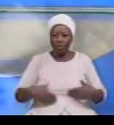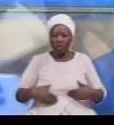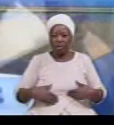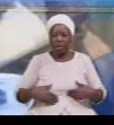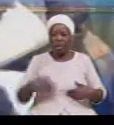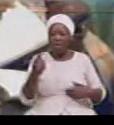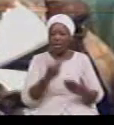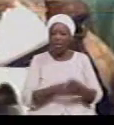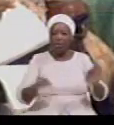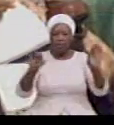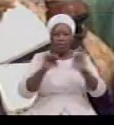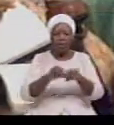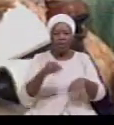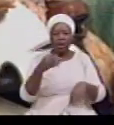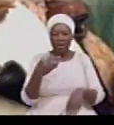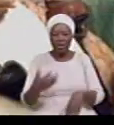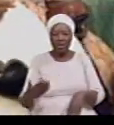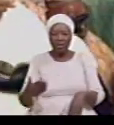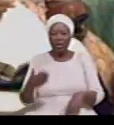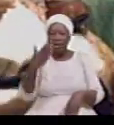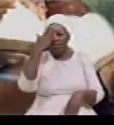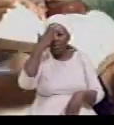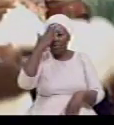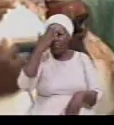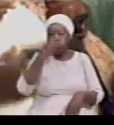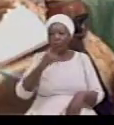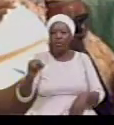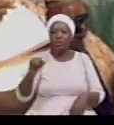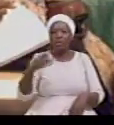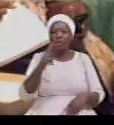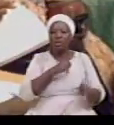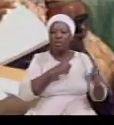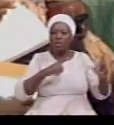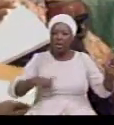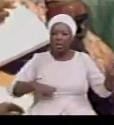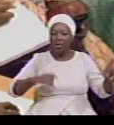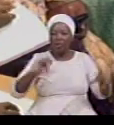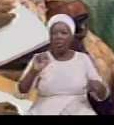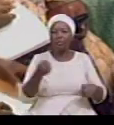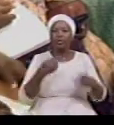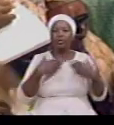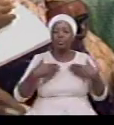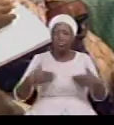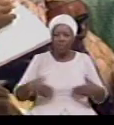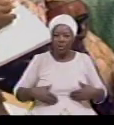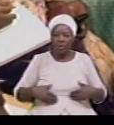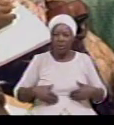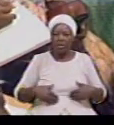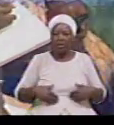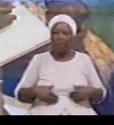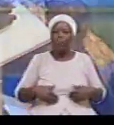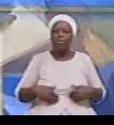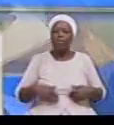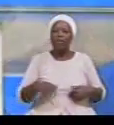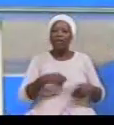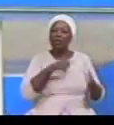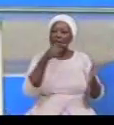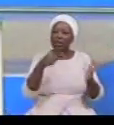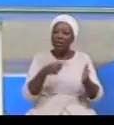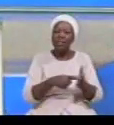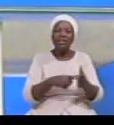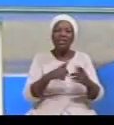thing, discerning the Lord's body, the indispensable